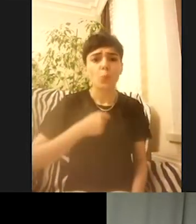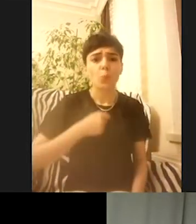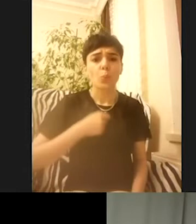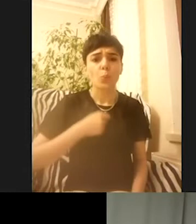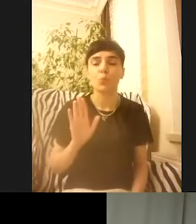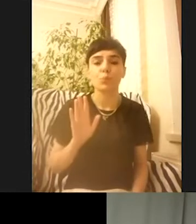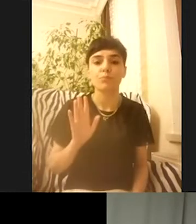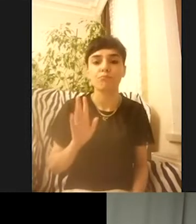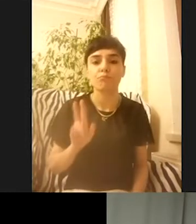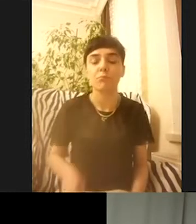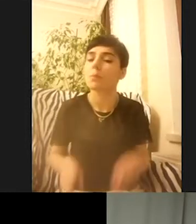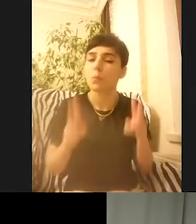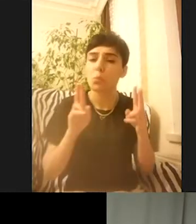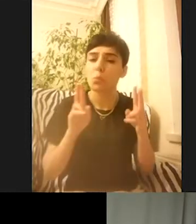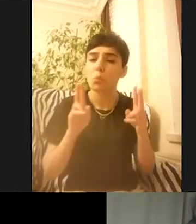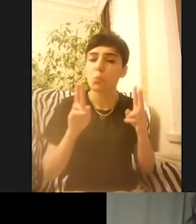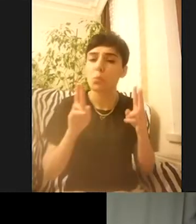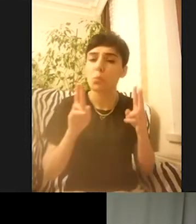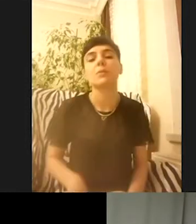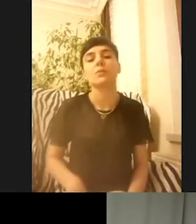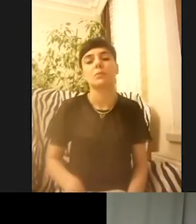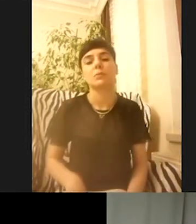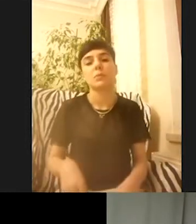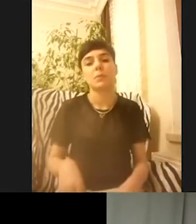its normalization. And so they just ask that,